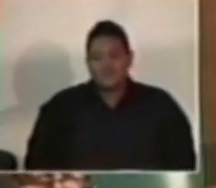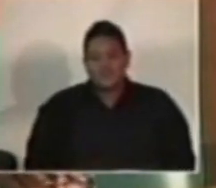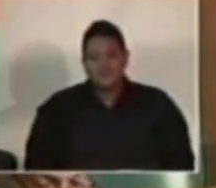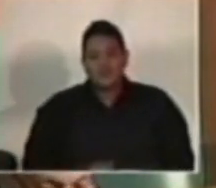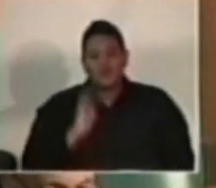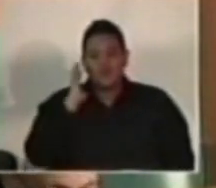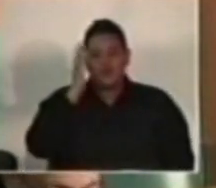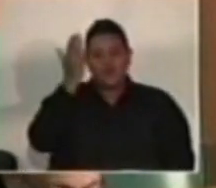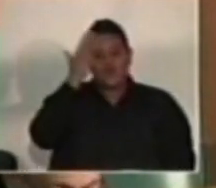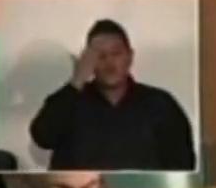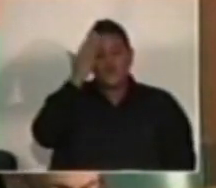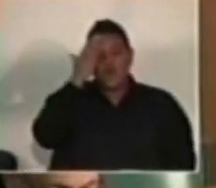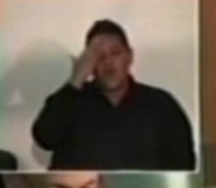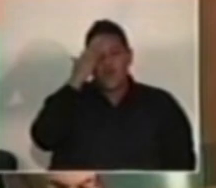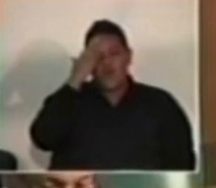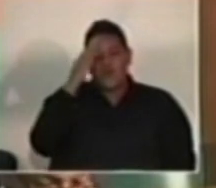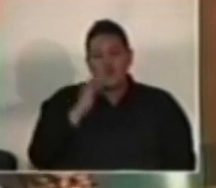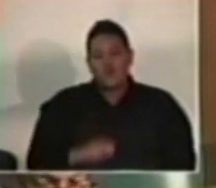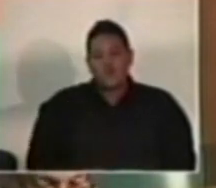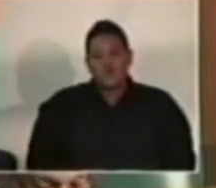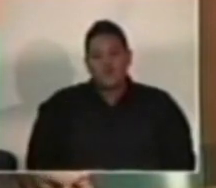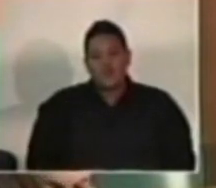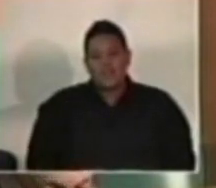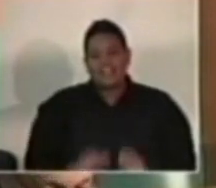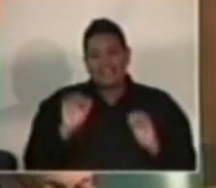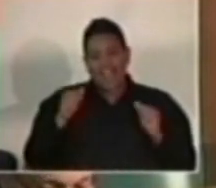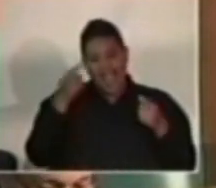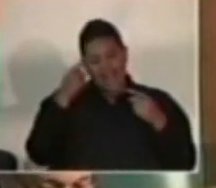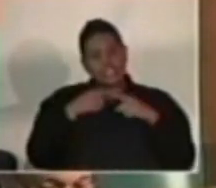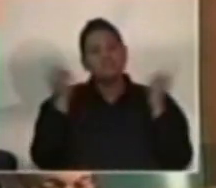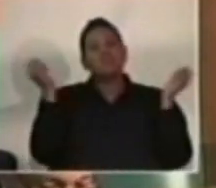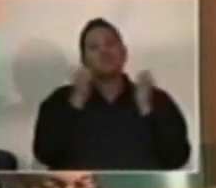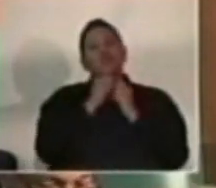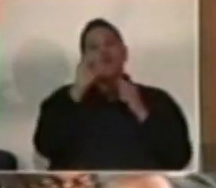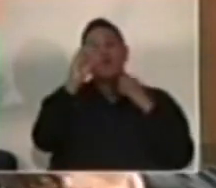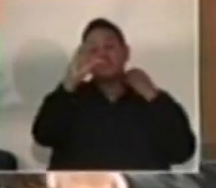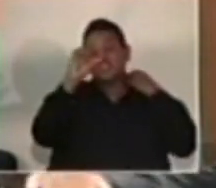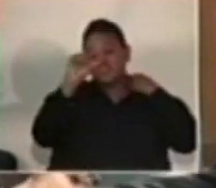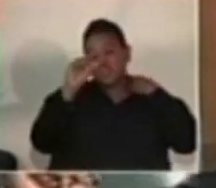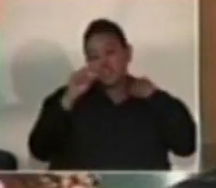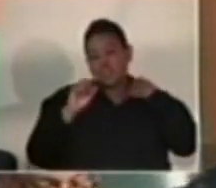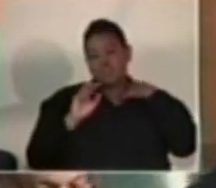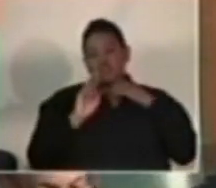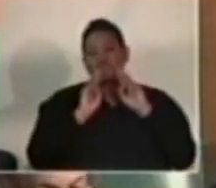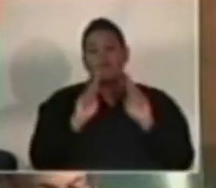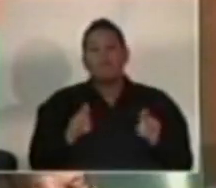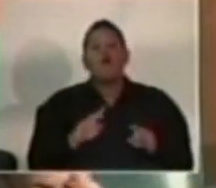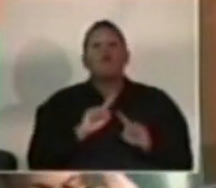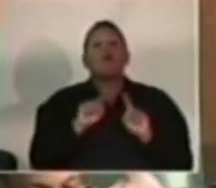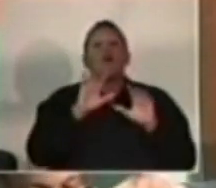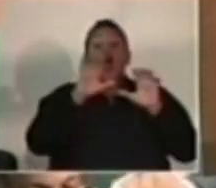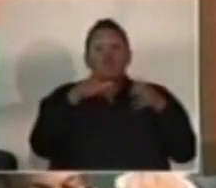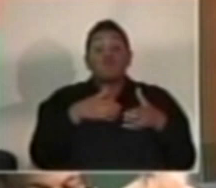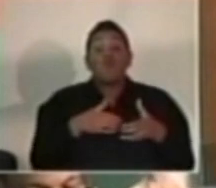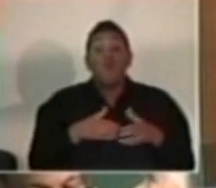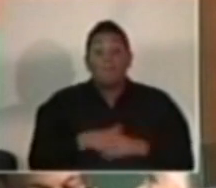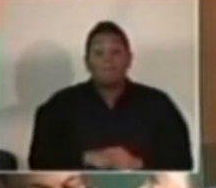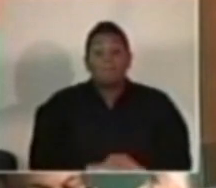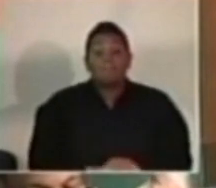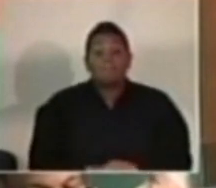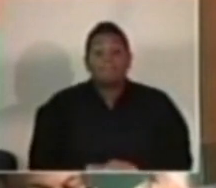would know that you can disagree. We don't have a problem with that. But when a constituted body, Mr.